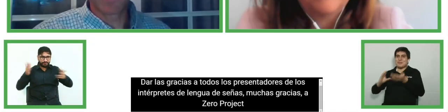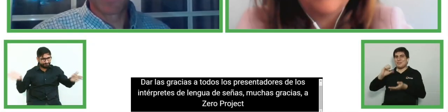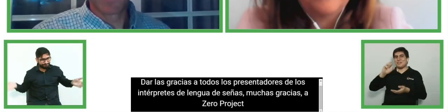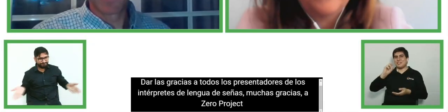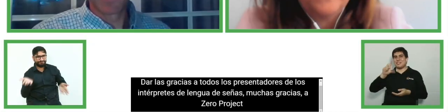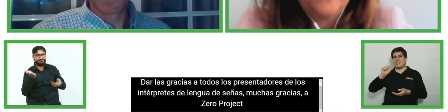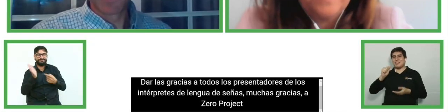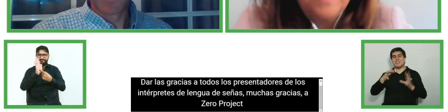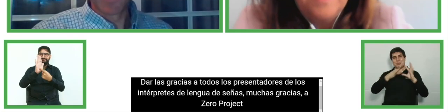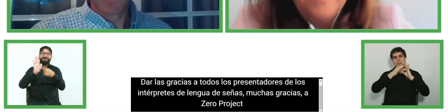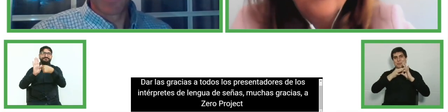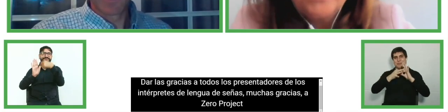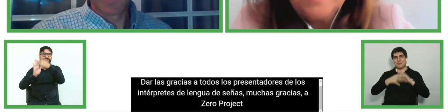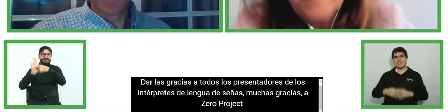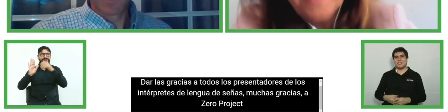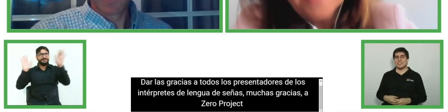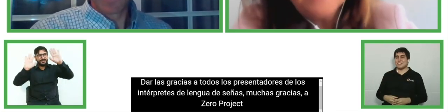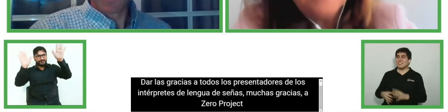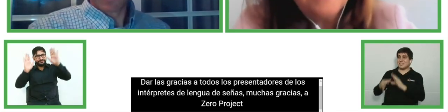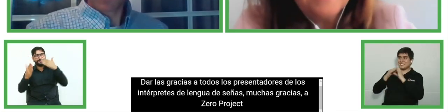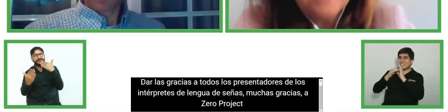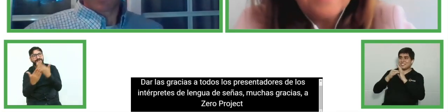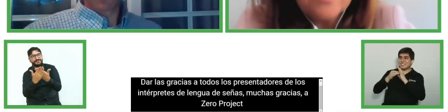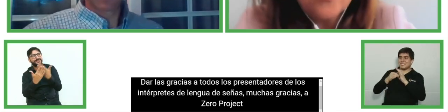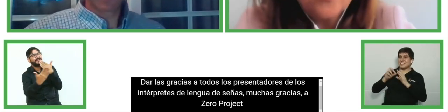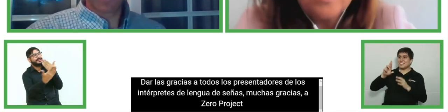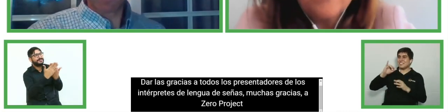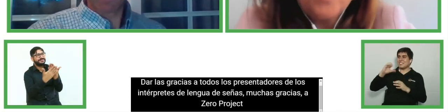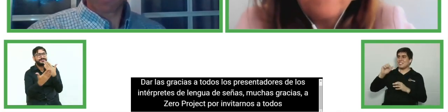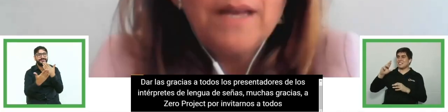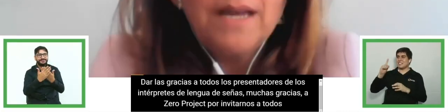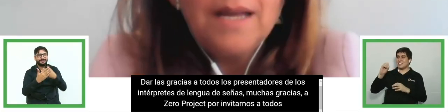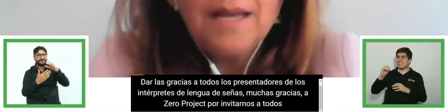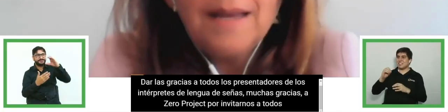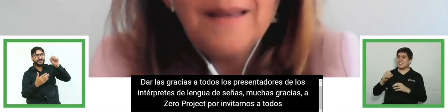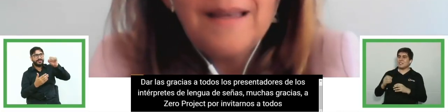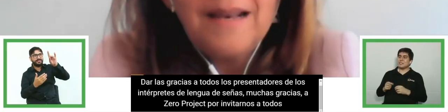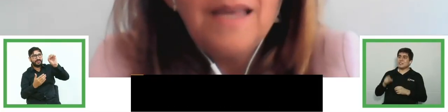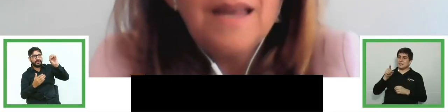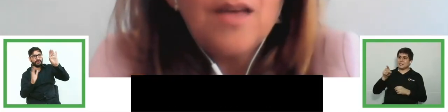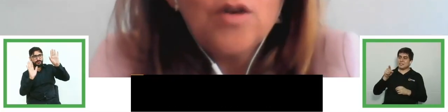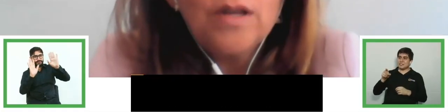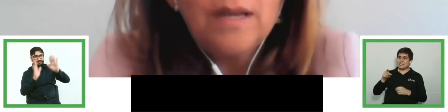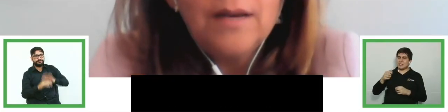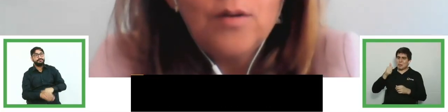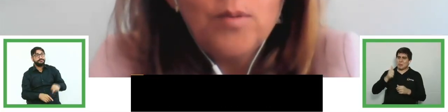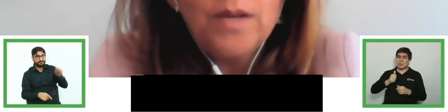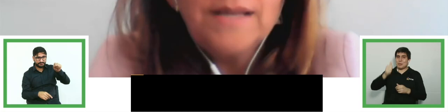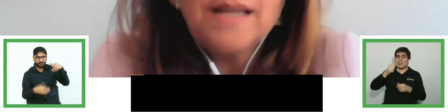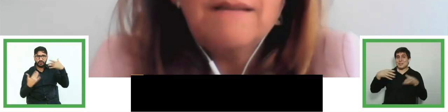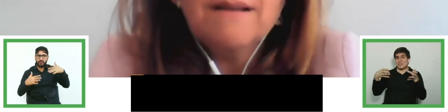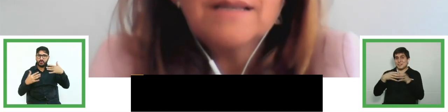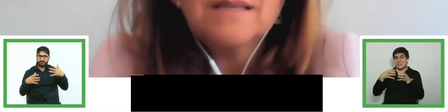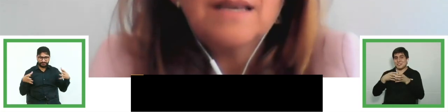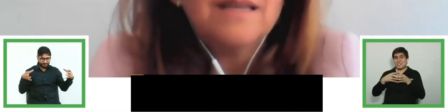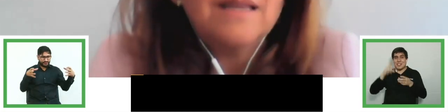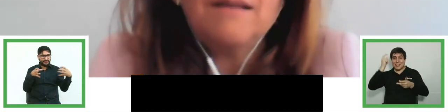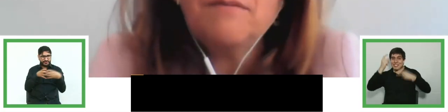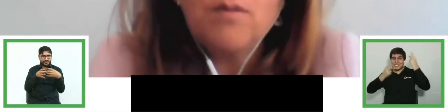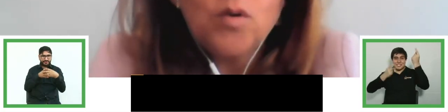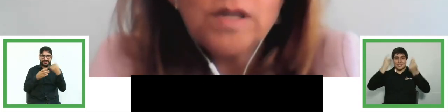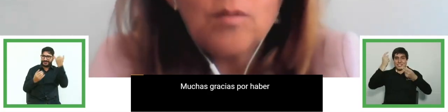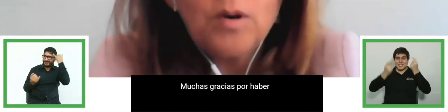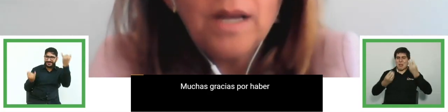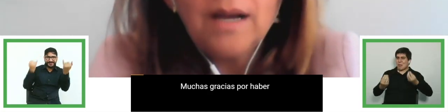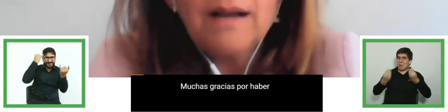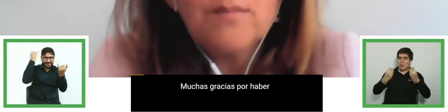Ricardo, por haber, thank you, Ricardo, for leading this group of very fabulous initiatives, as we have